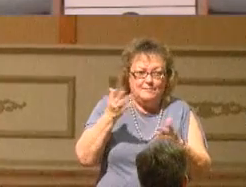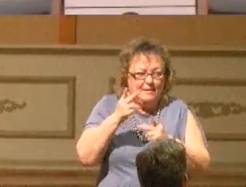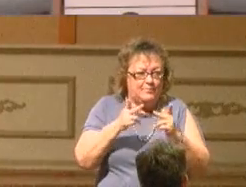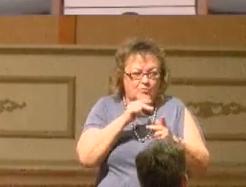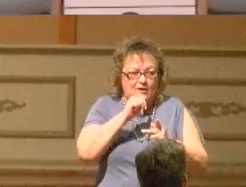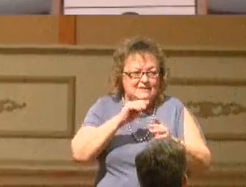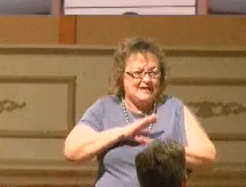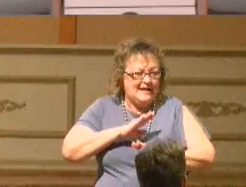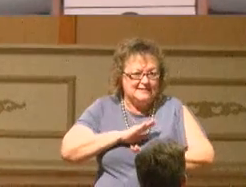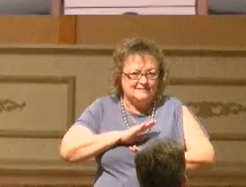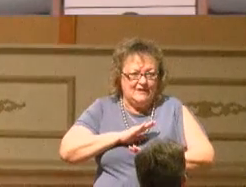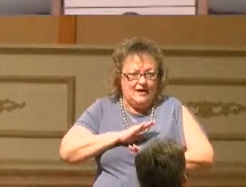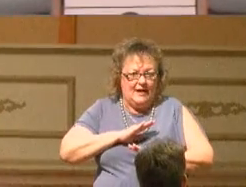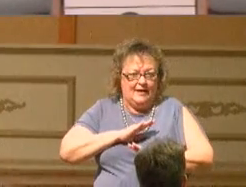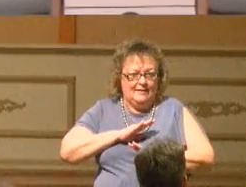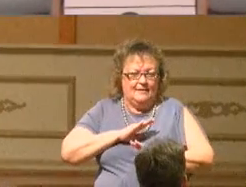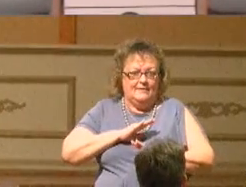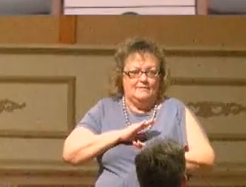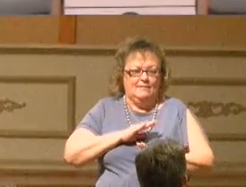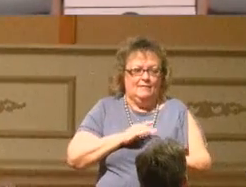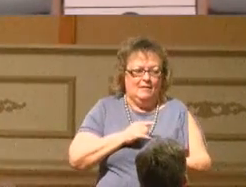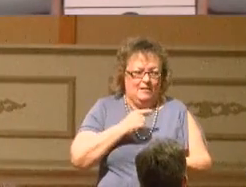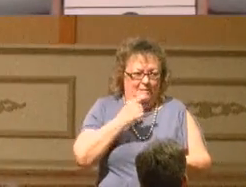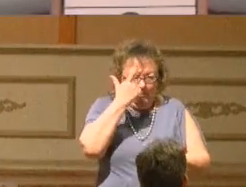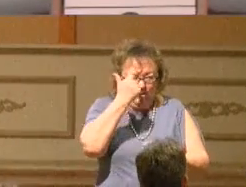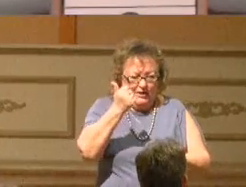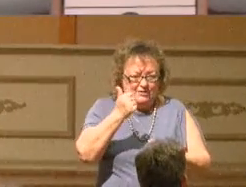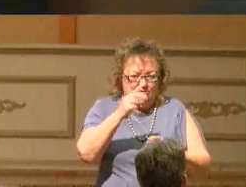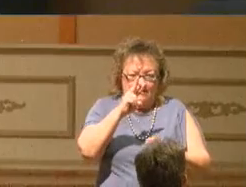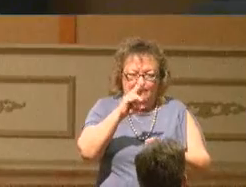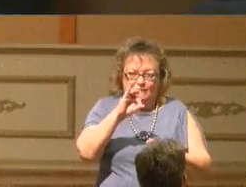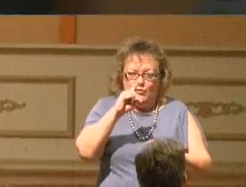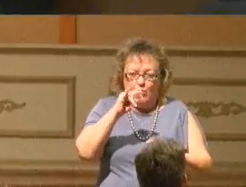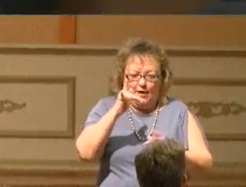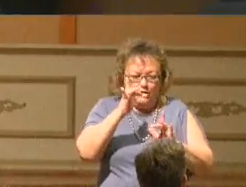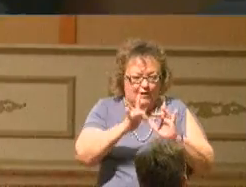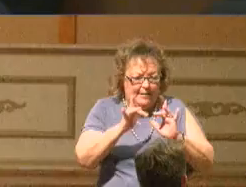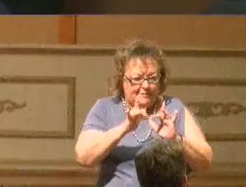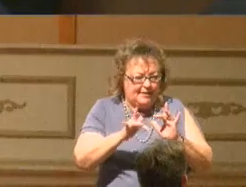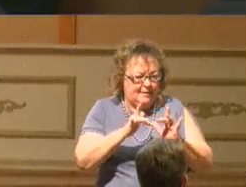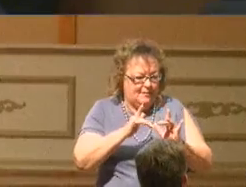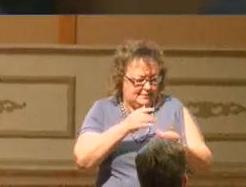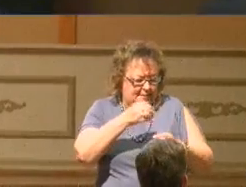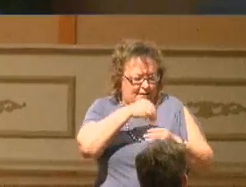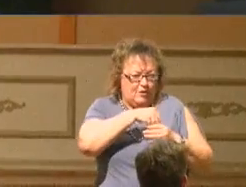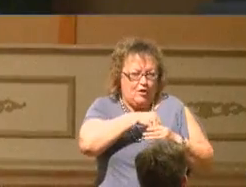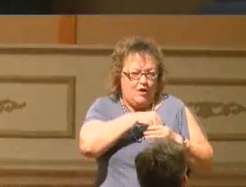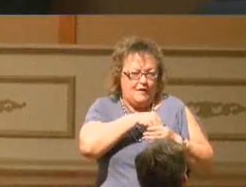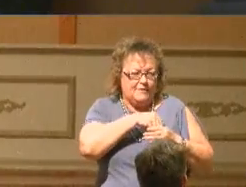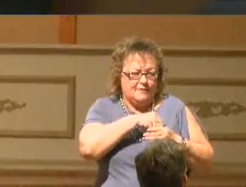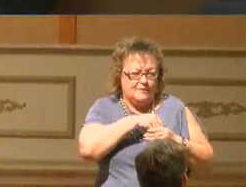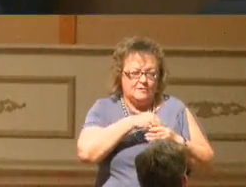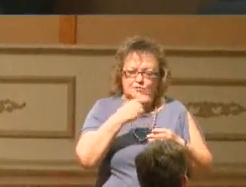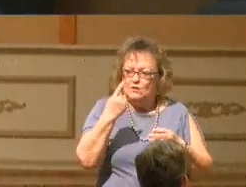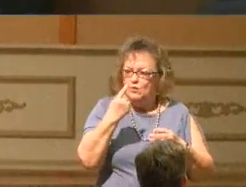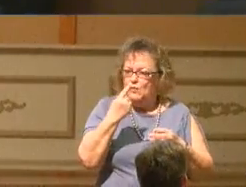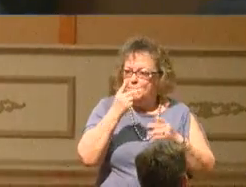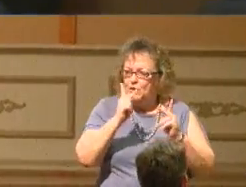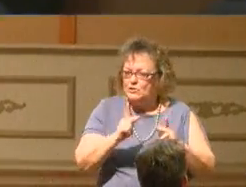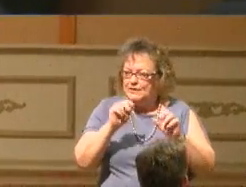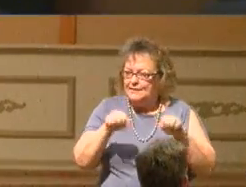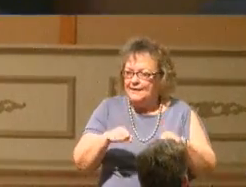in their heart. But my friend, there's only one person that can satisfy the longing of your soul. His name is Jesus